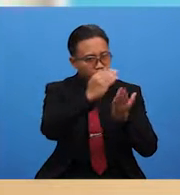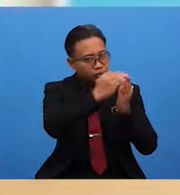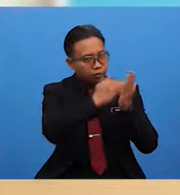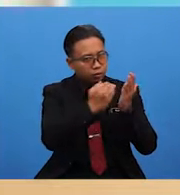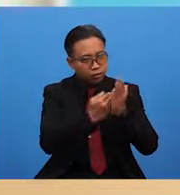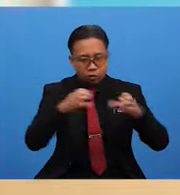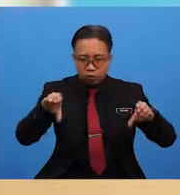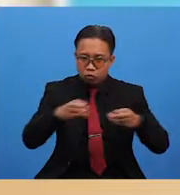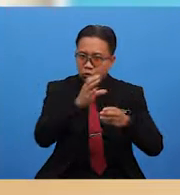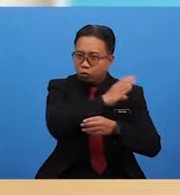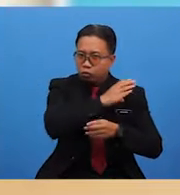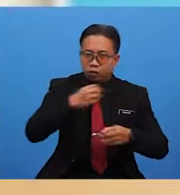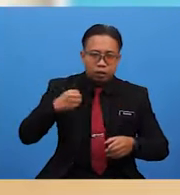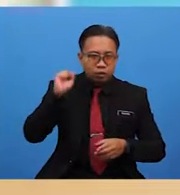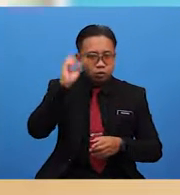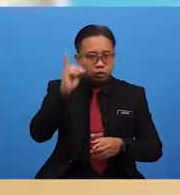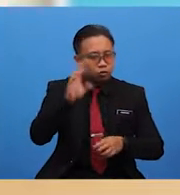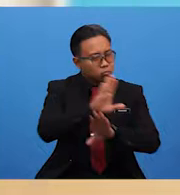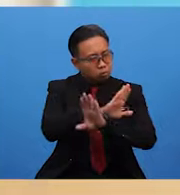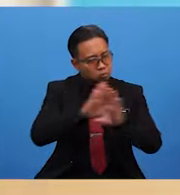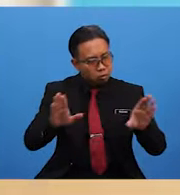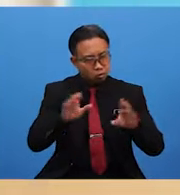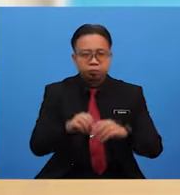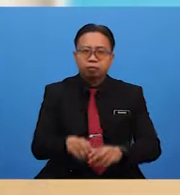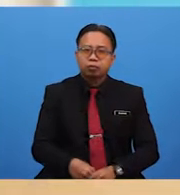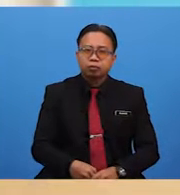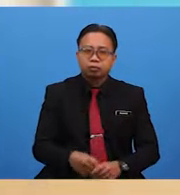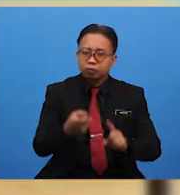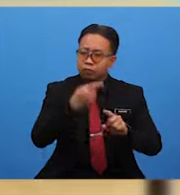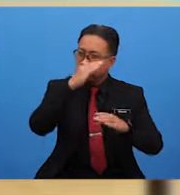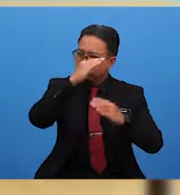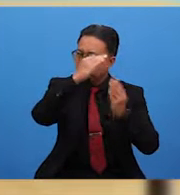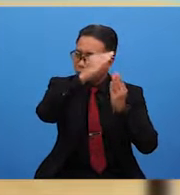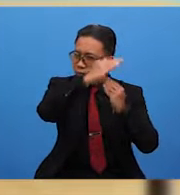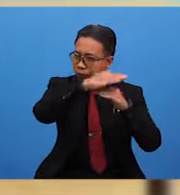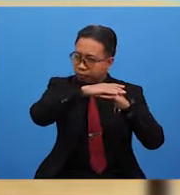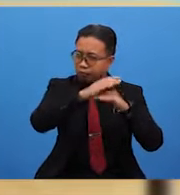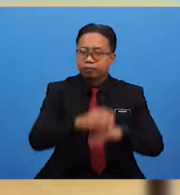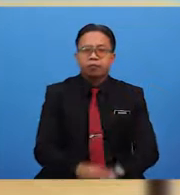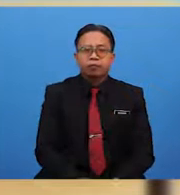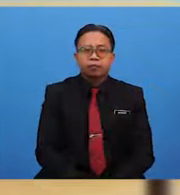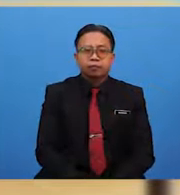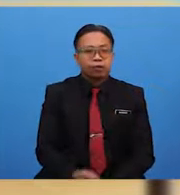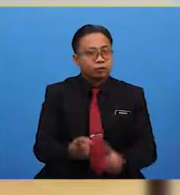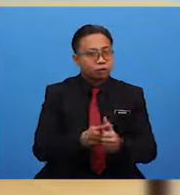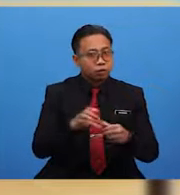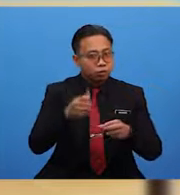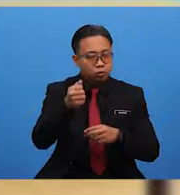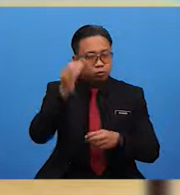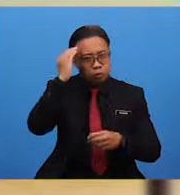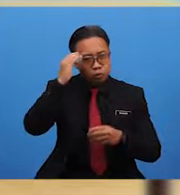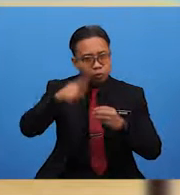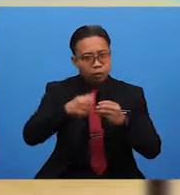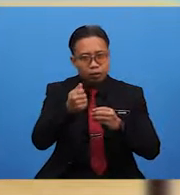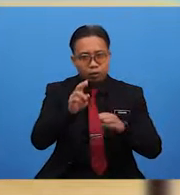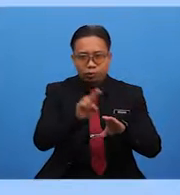do and the things that you should not do from the top. But first, do you know when we